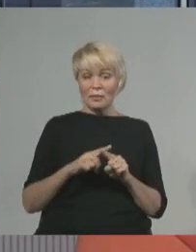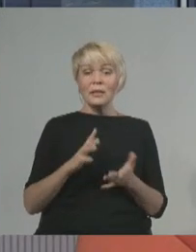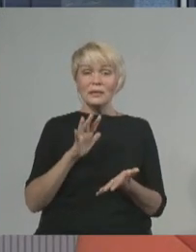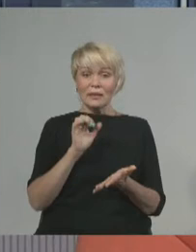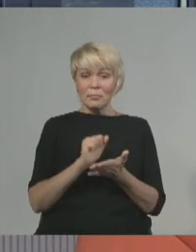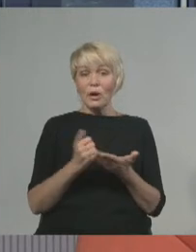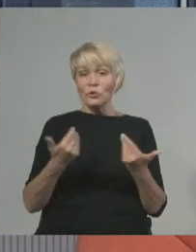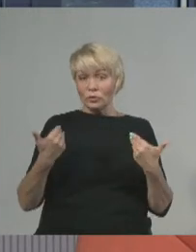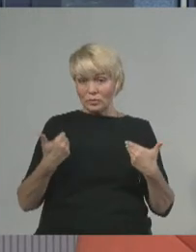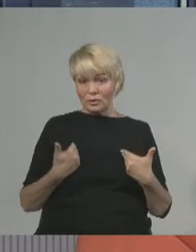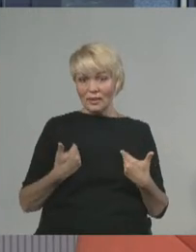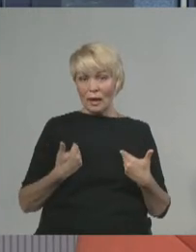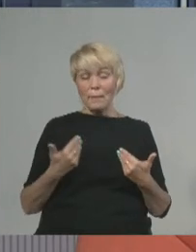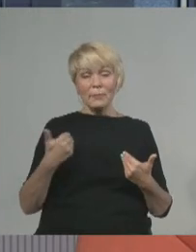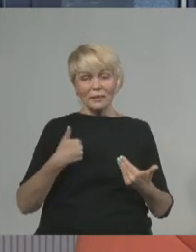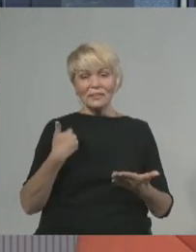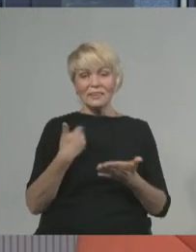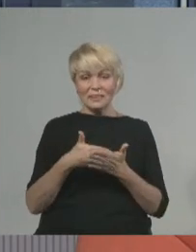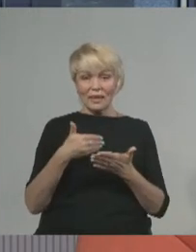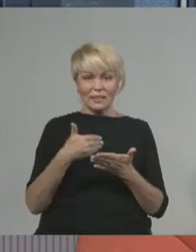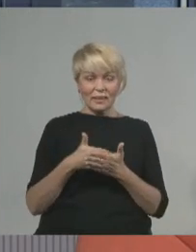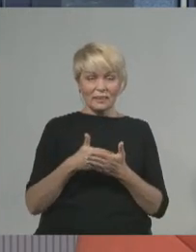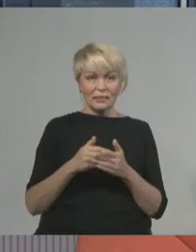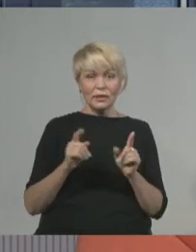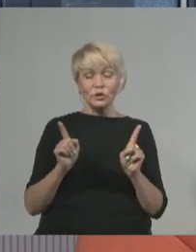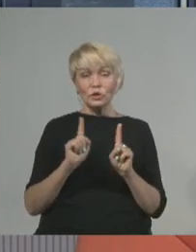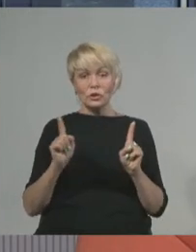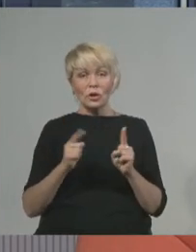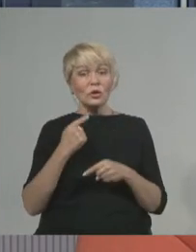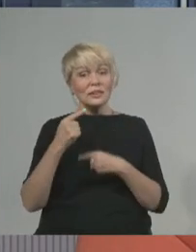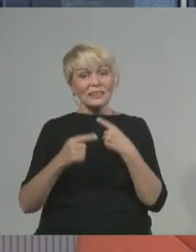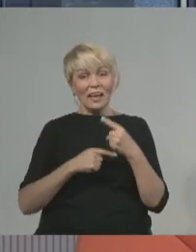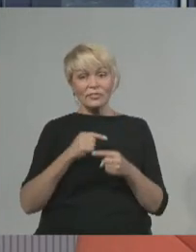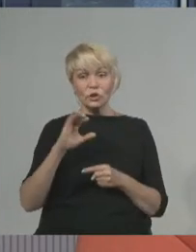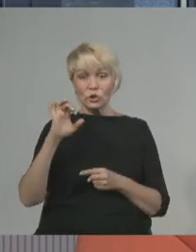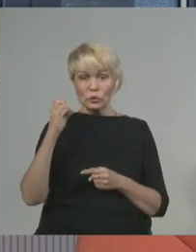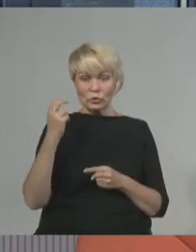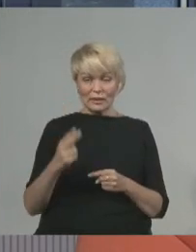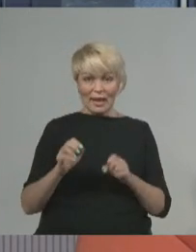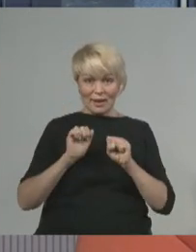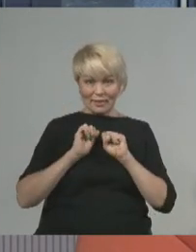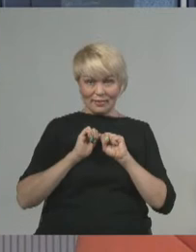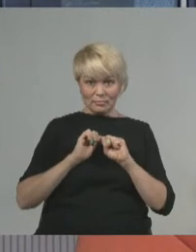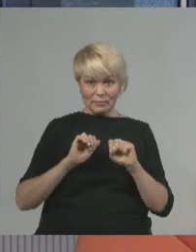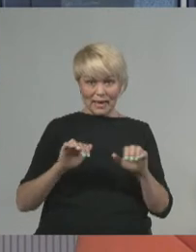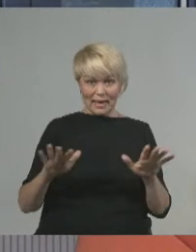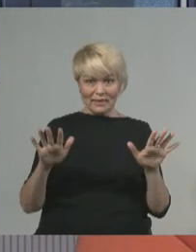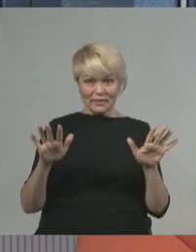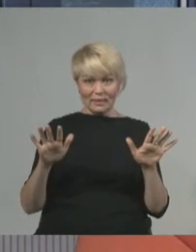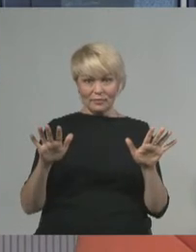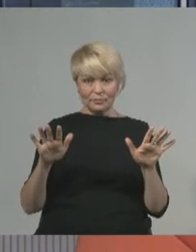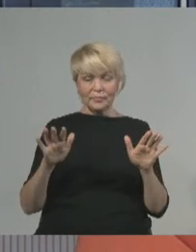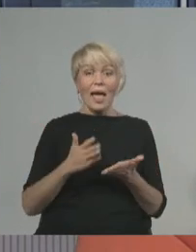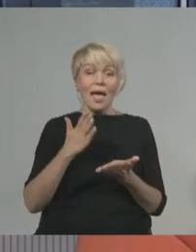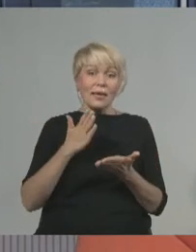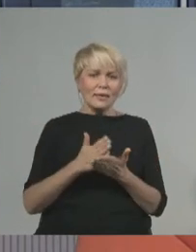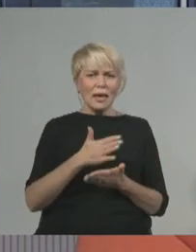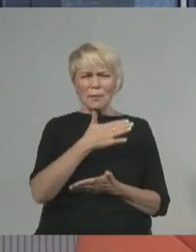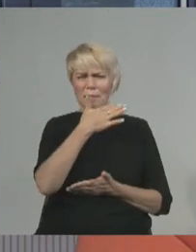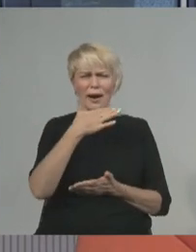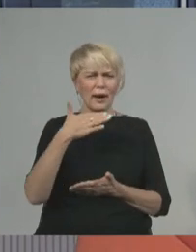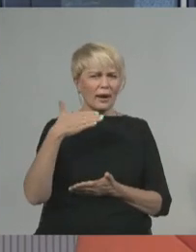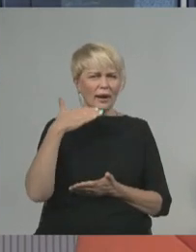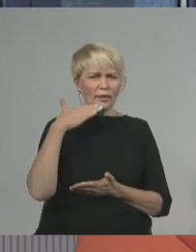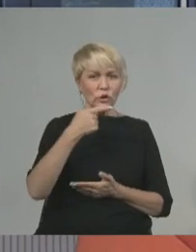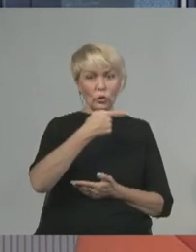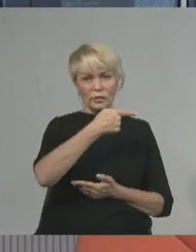sections of social media that i will always expect them to react negatively or not react at all to